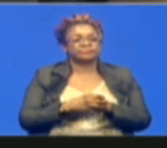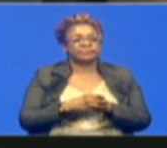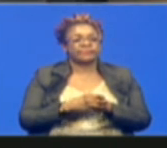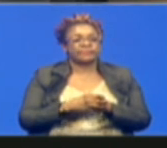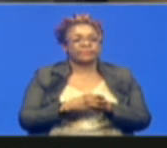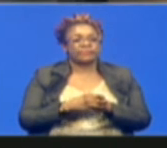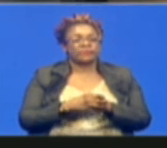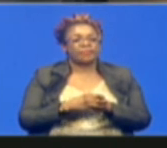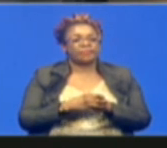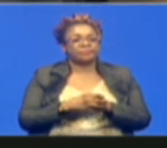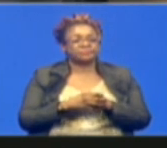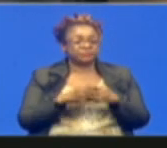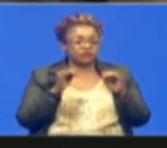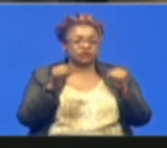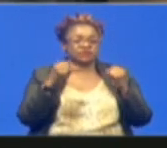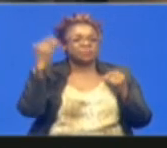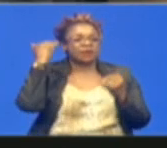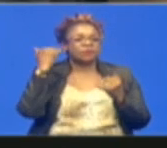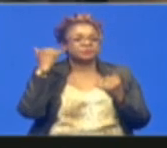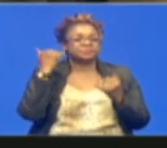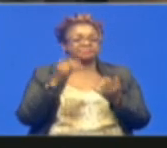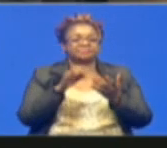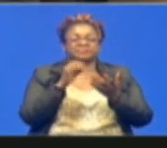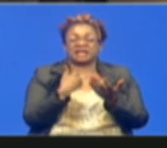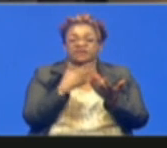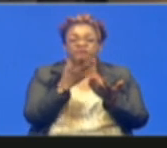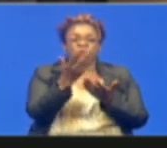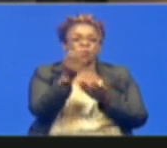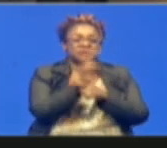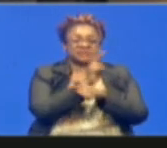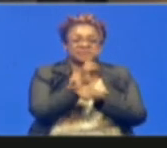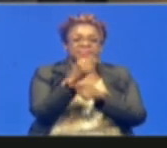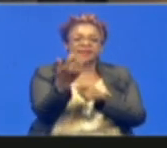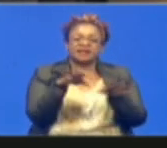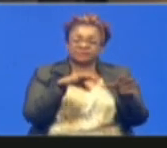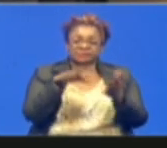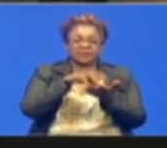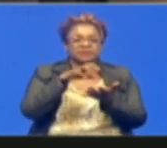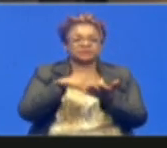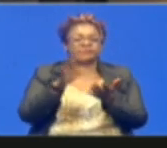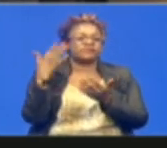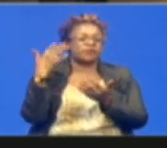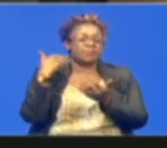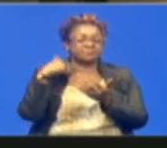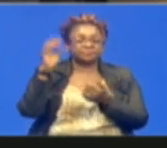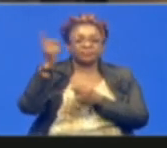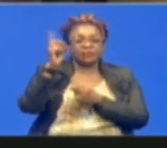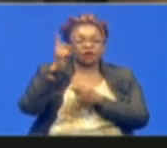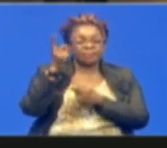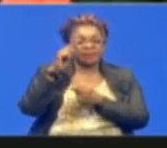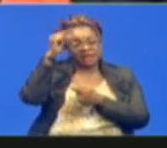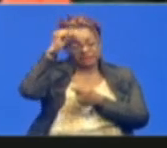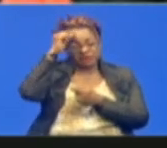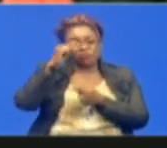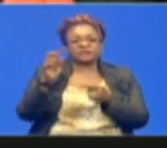Well, let's go now to news from the courts. The second prosecution witness in the graft case facing former Nairobi Governor Evans Kidero will give his